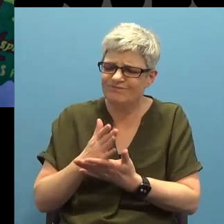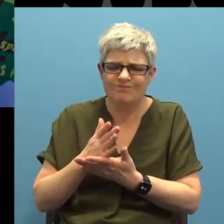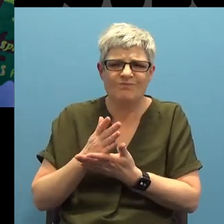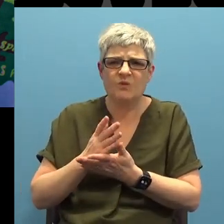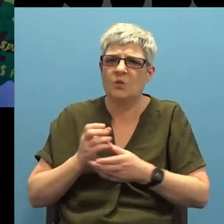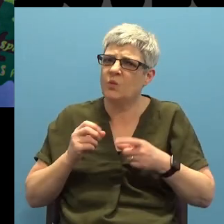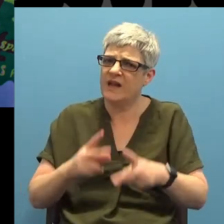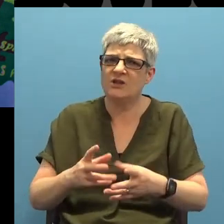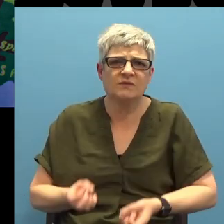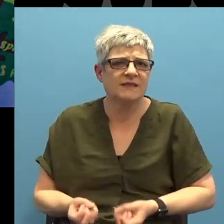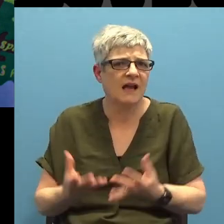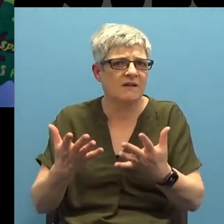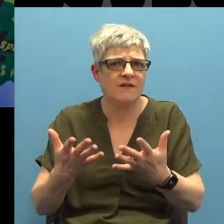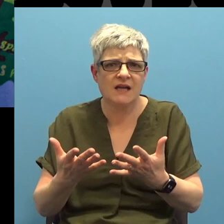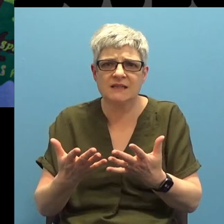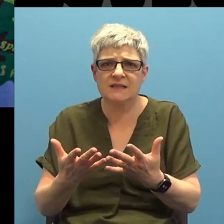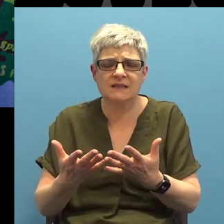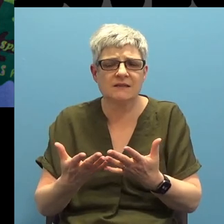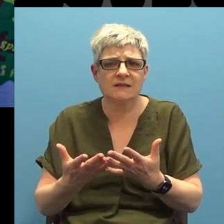out.